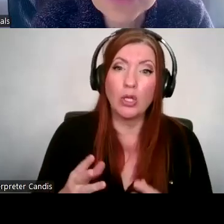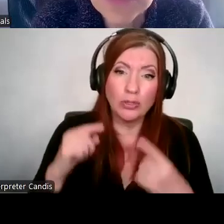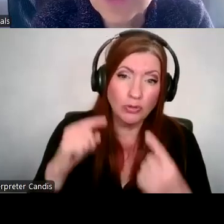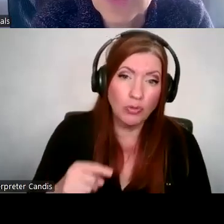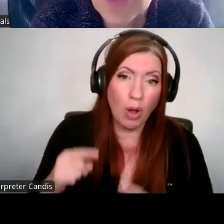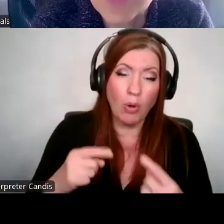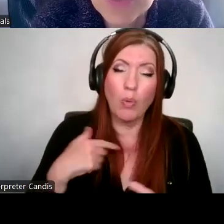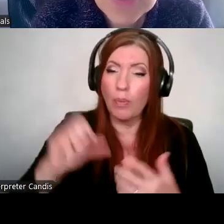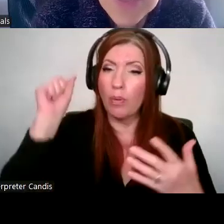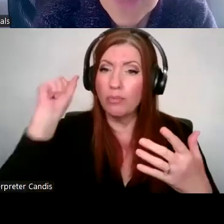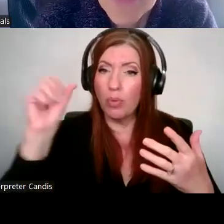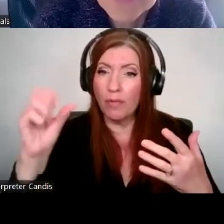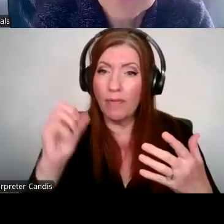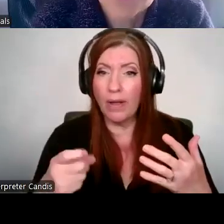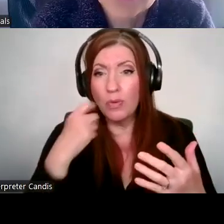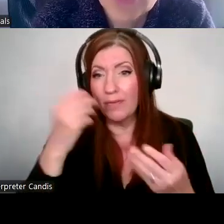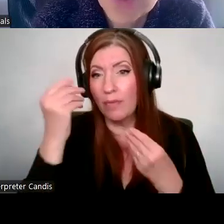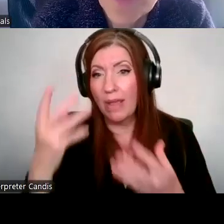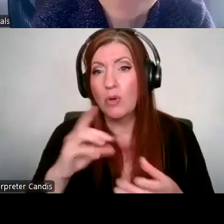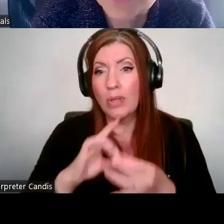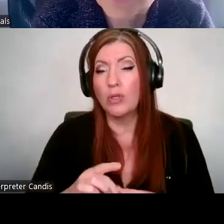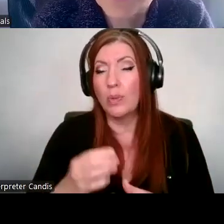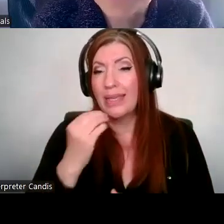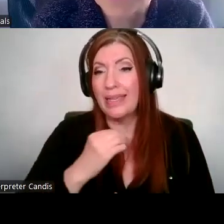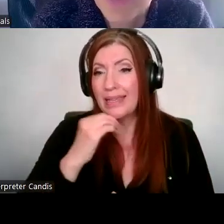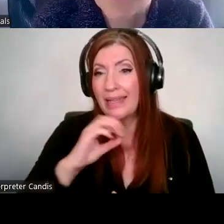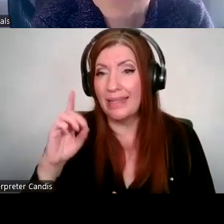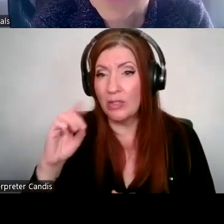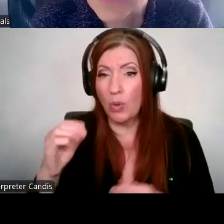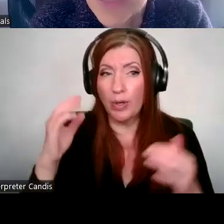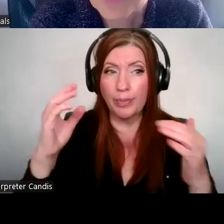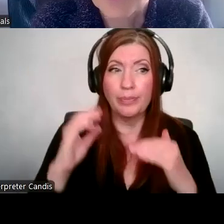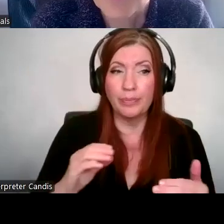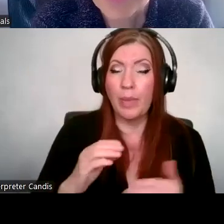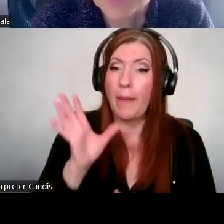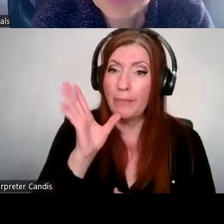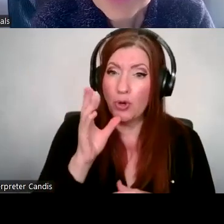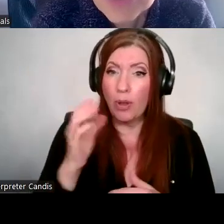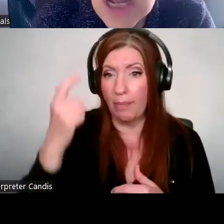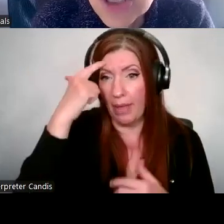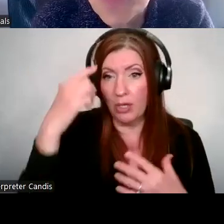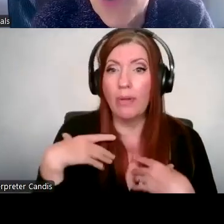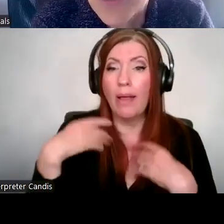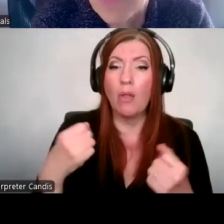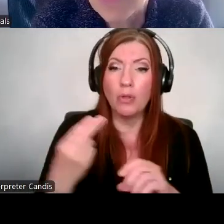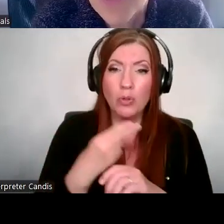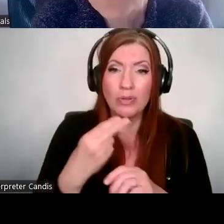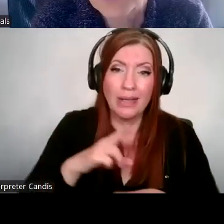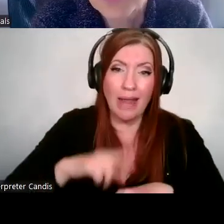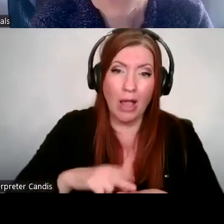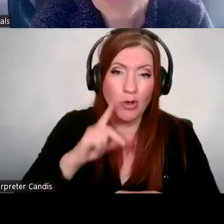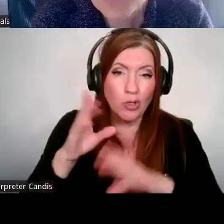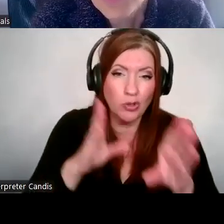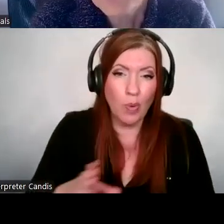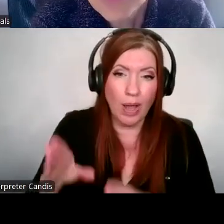information on eating disorders. And then we're going to talk about maternal mental health using the national strategy. Such an important area. We have